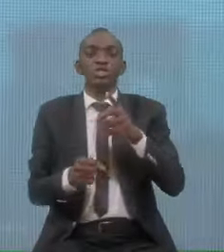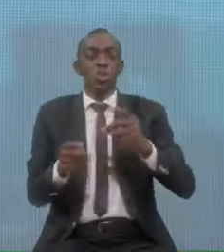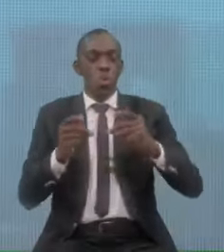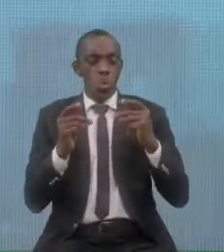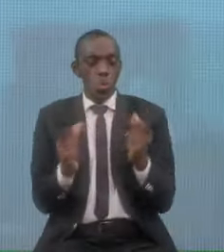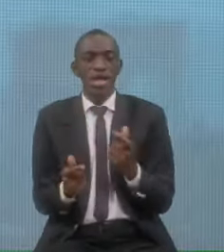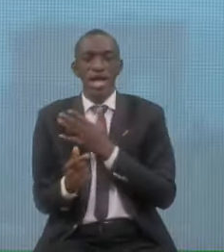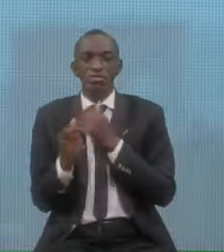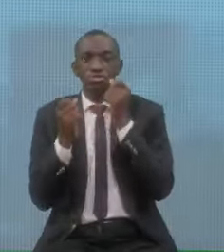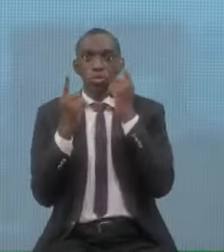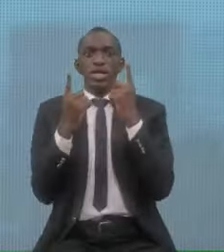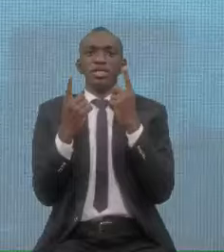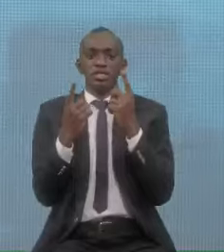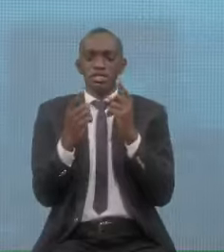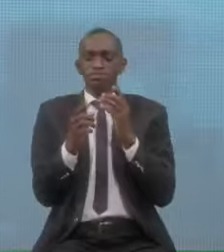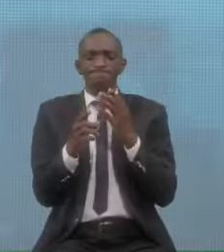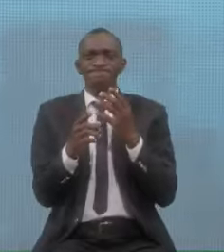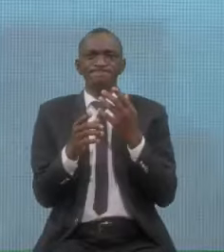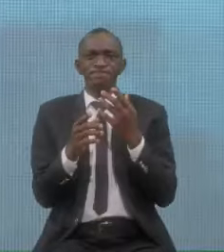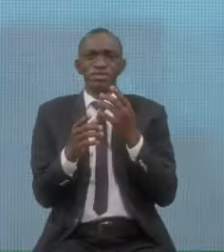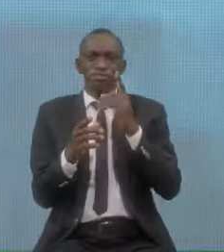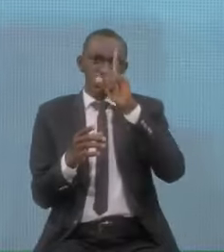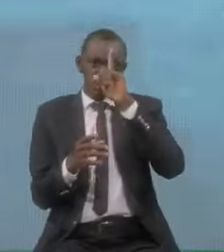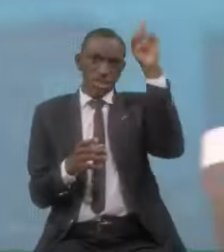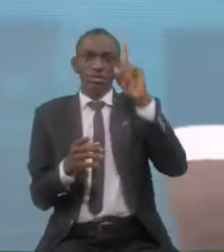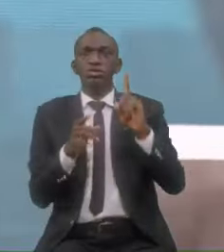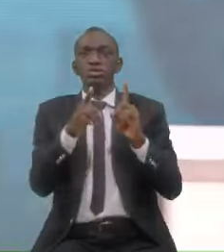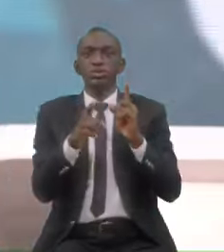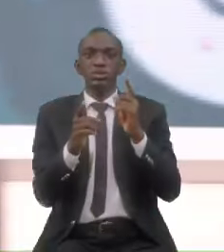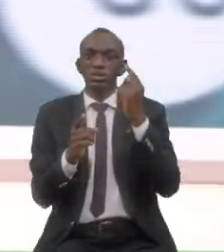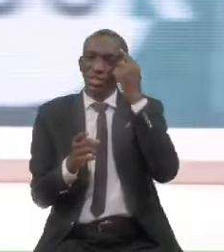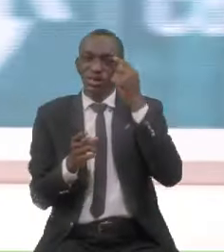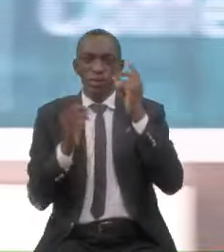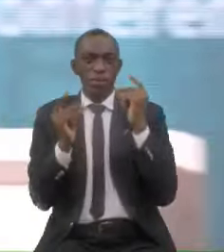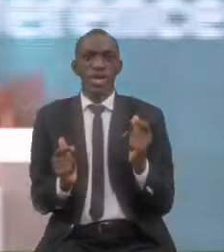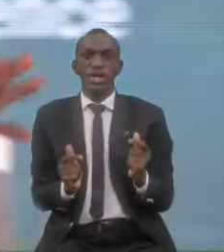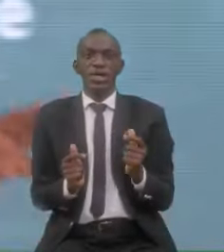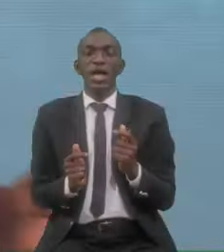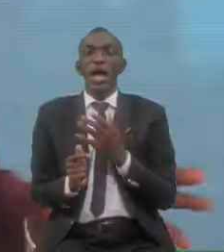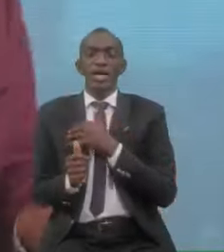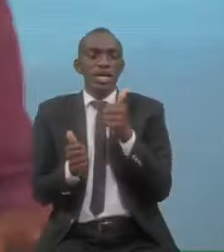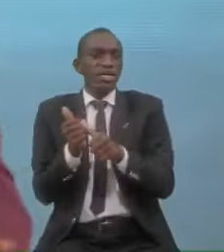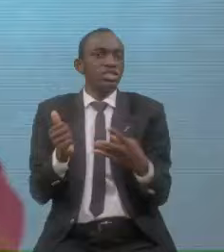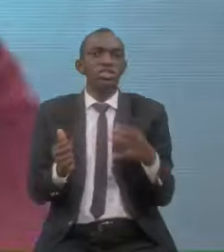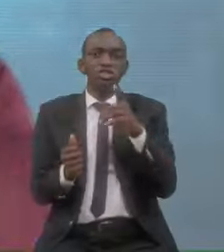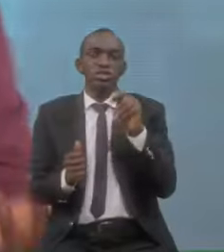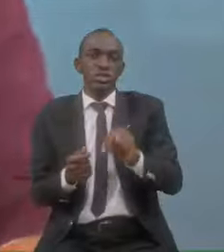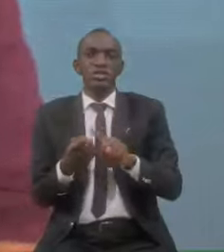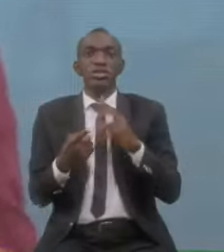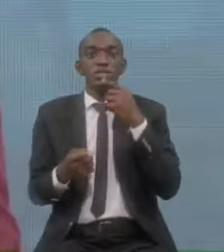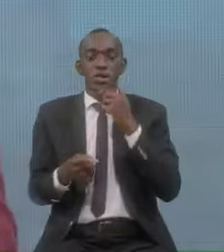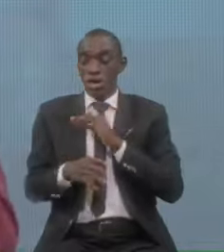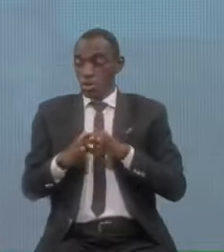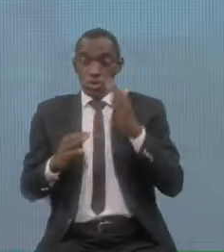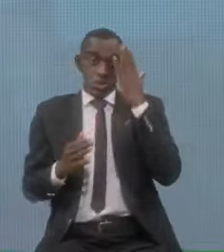sharp. You think and you think quick. And anything you need to say, I didn't know that before. I didn't know